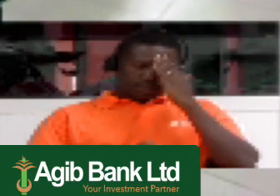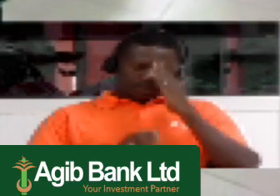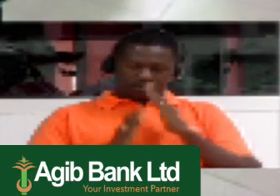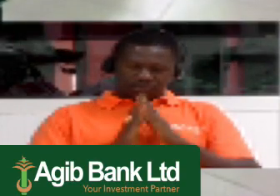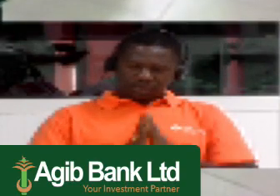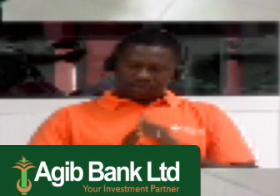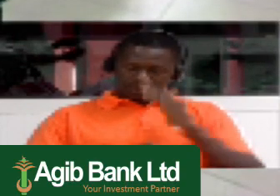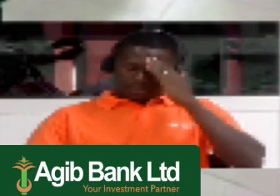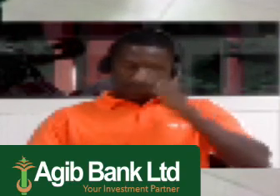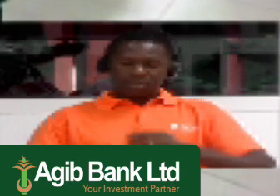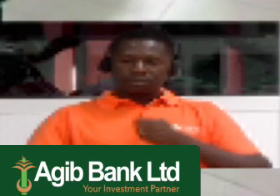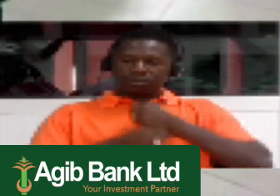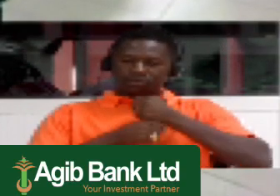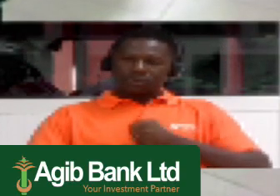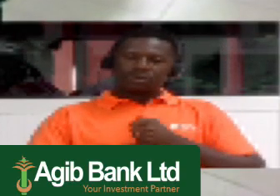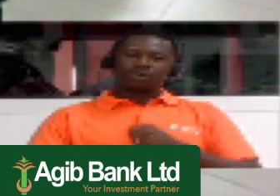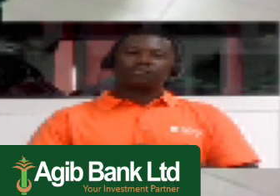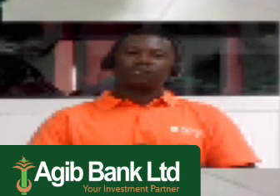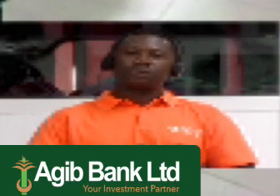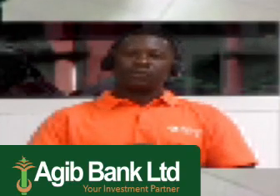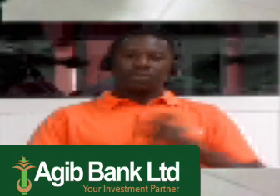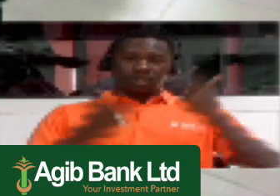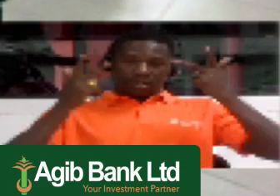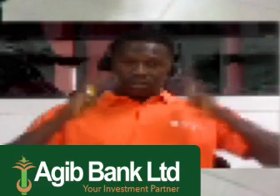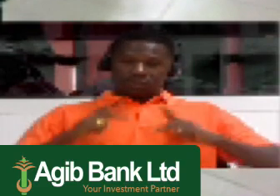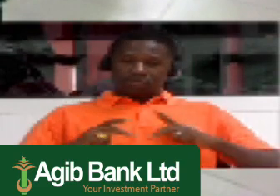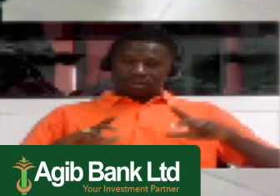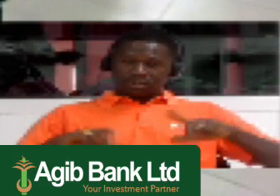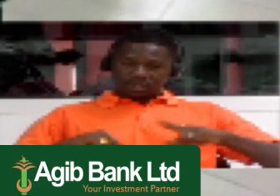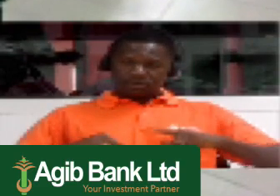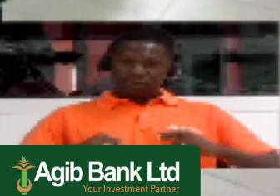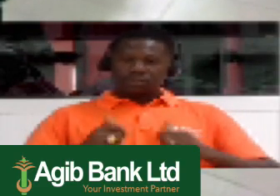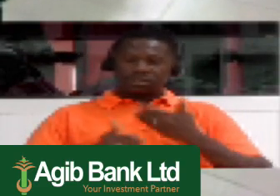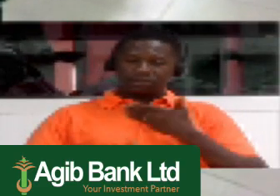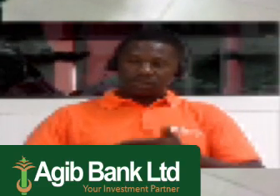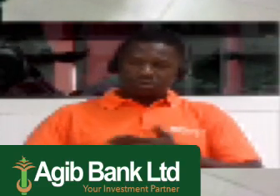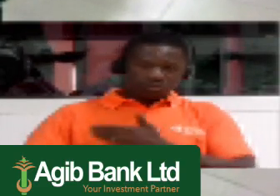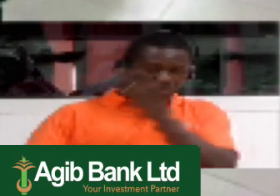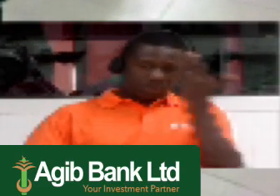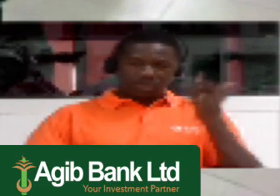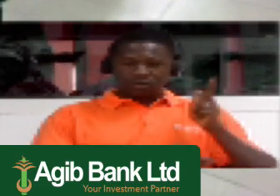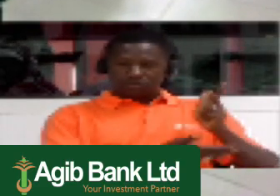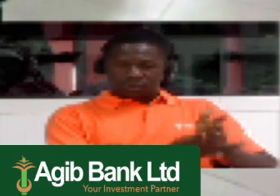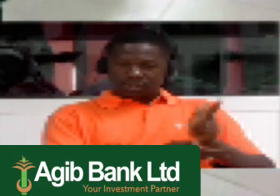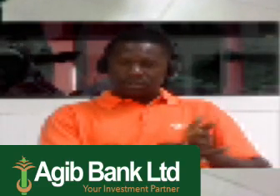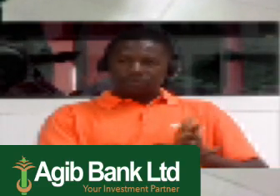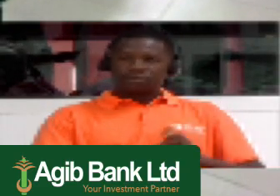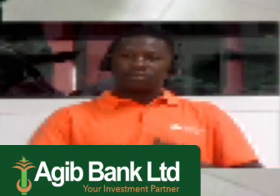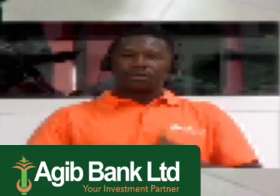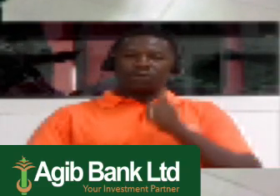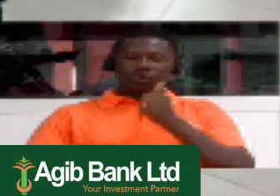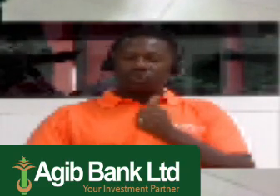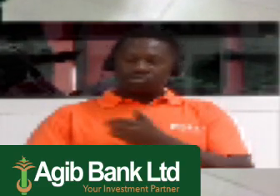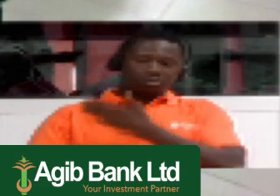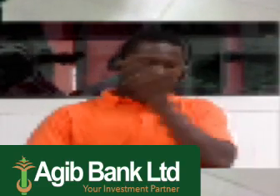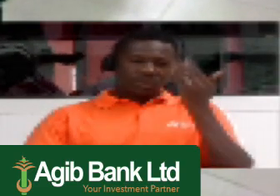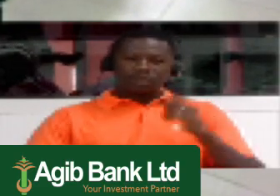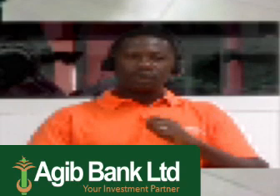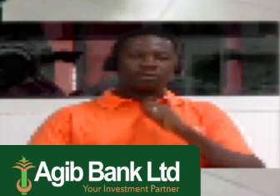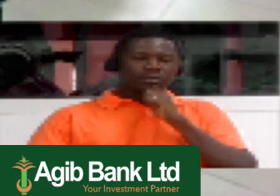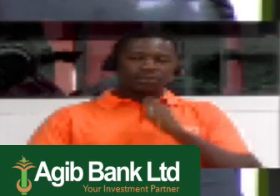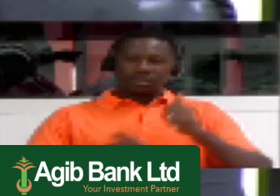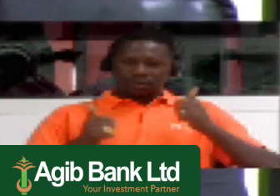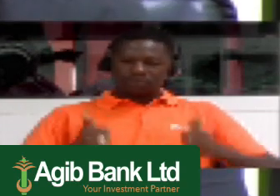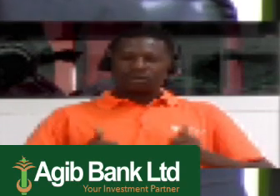Amen. Thank you very much, my Bishop. Council, are we ready with this morning's witness? Good morning, Mr. Chairman.